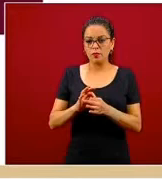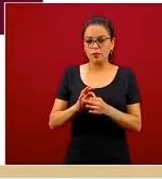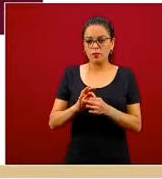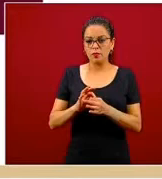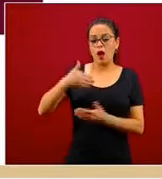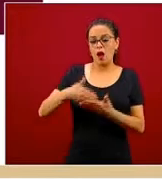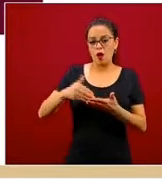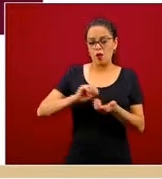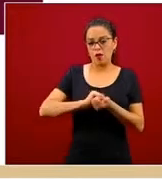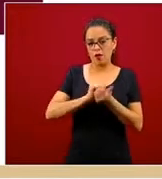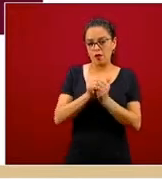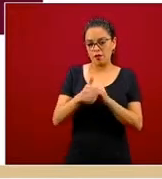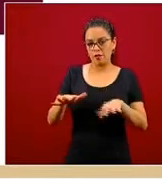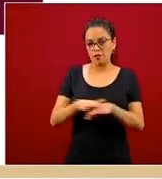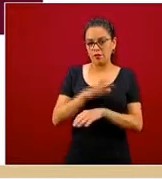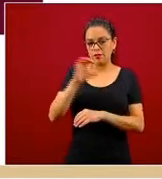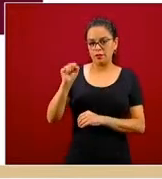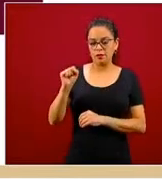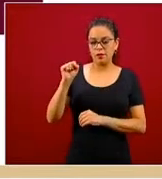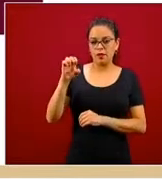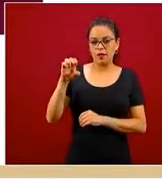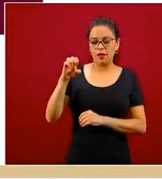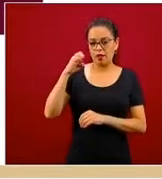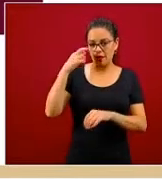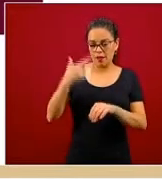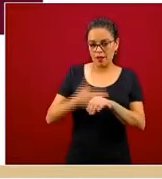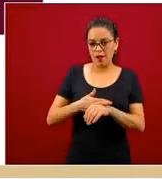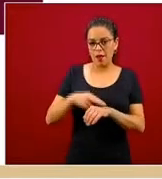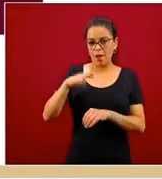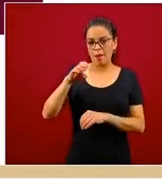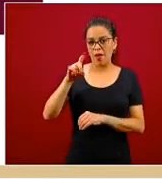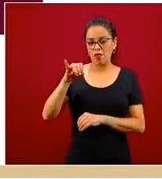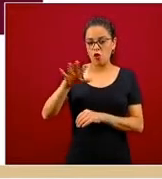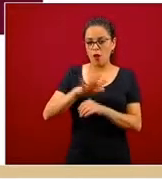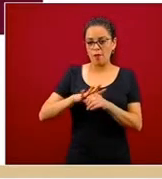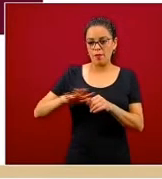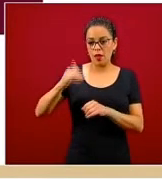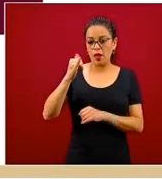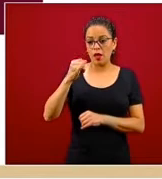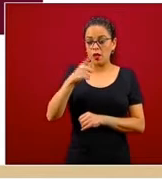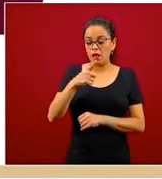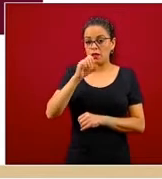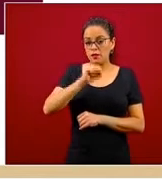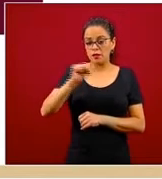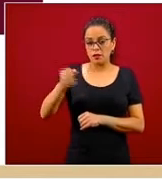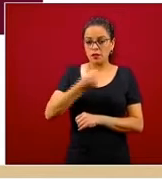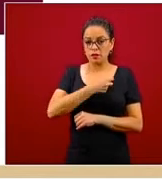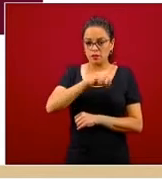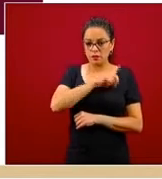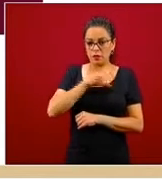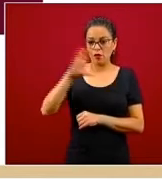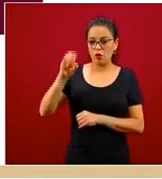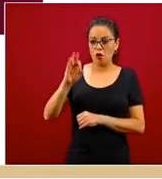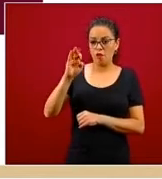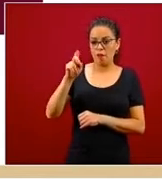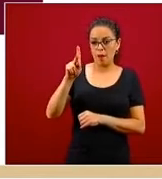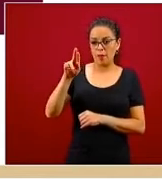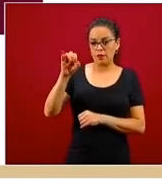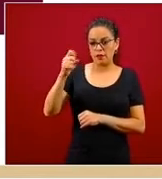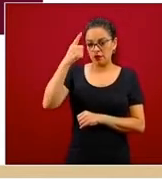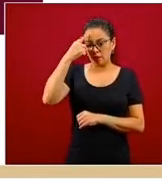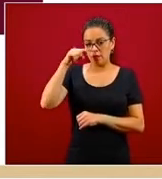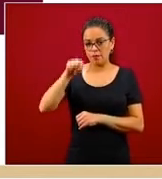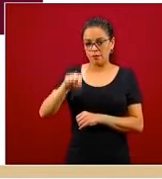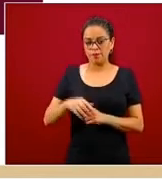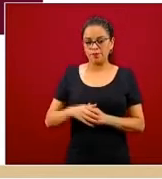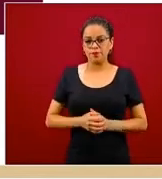045. One of them is the Secretary of Natural Resources and the Environment and the Secretary